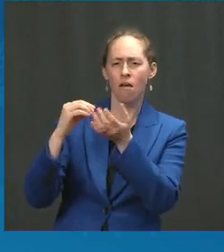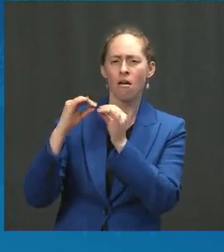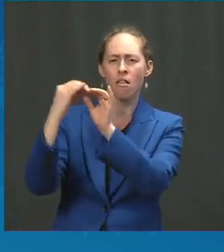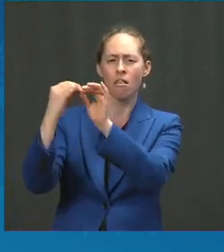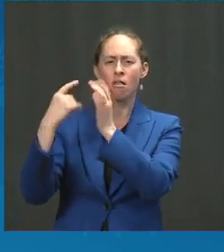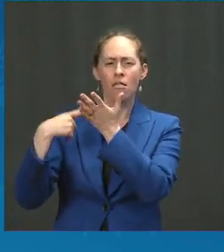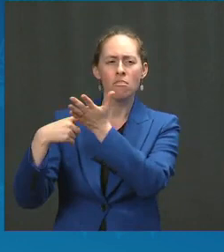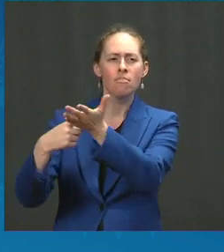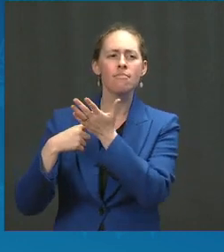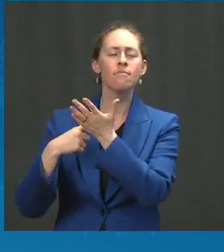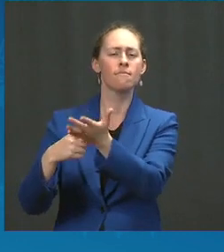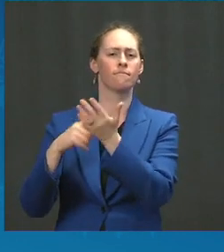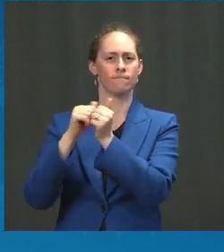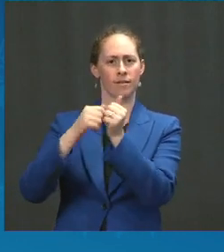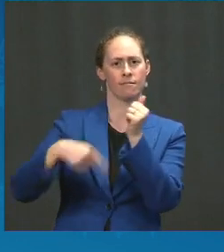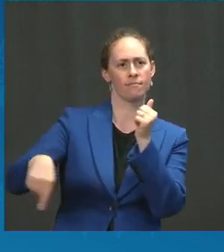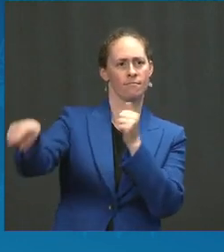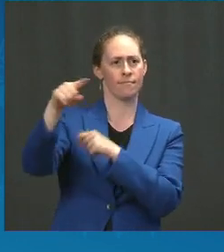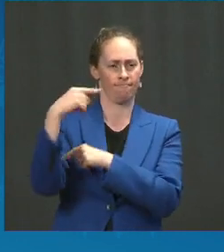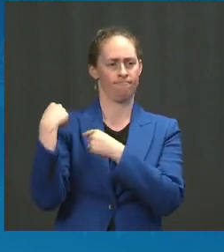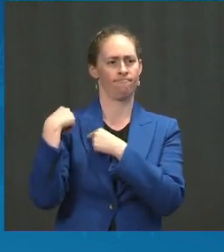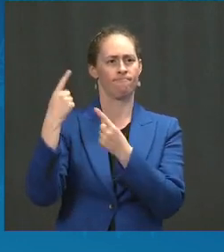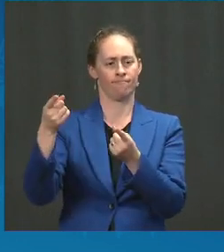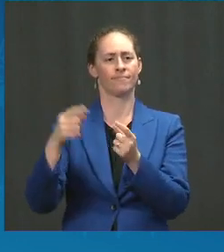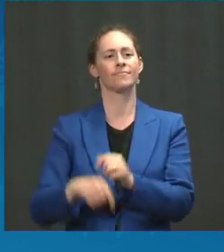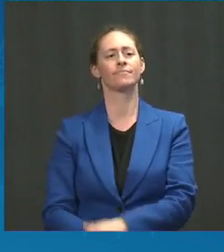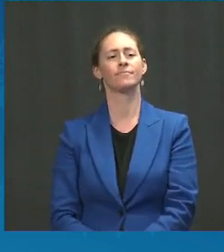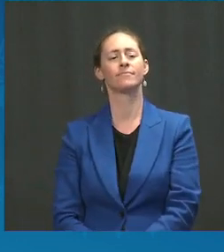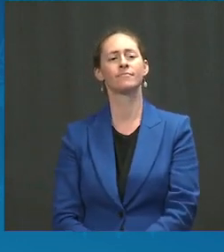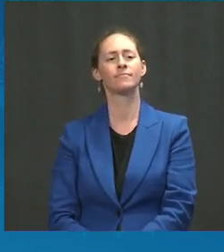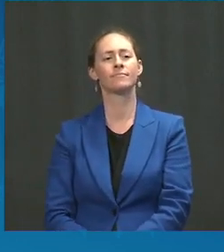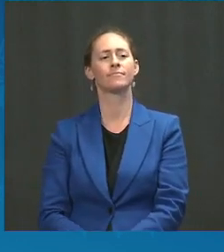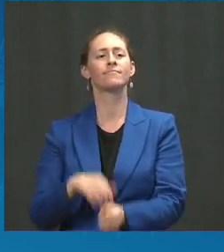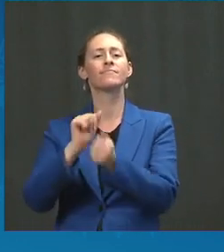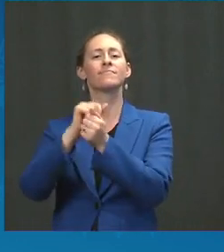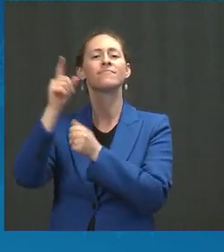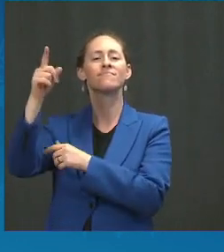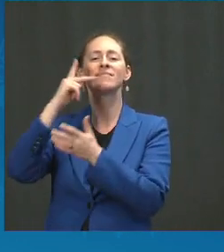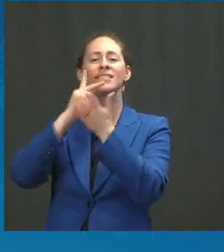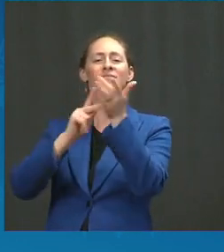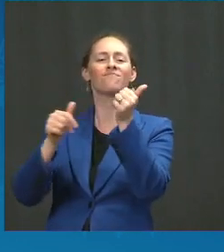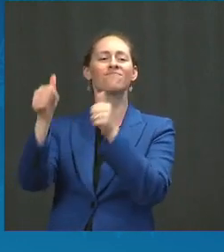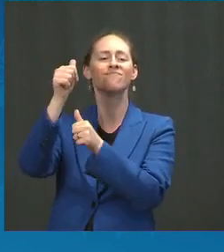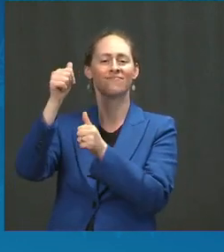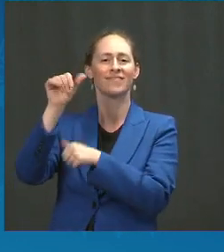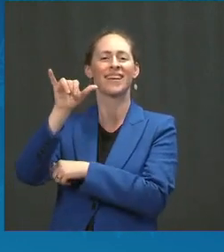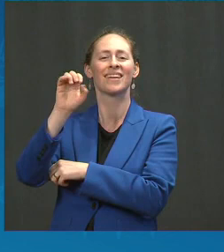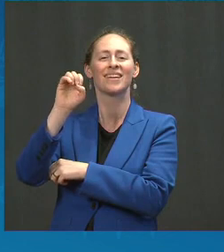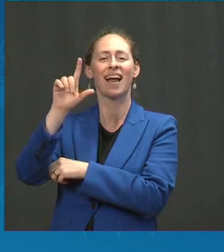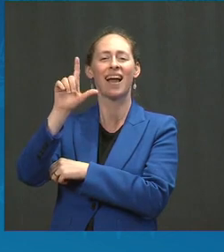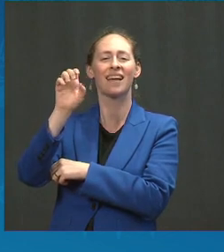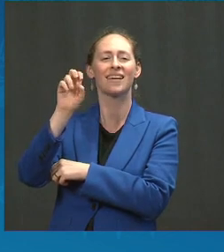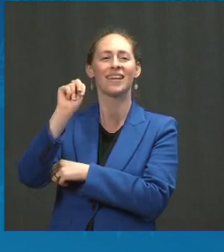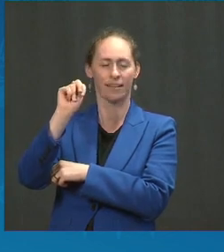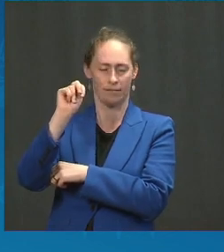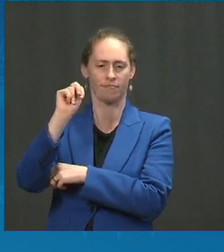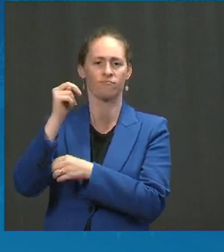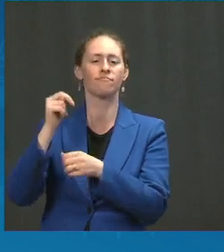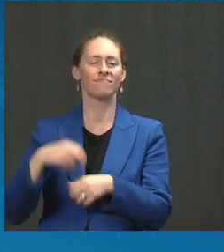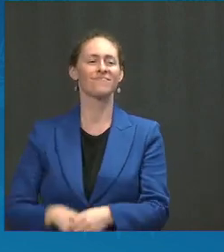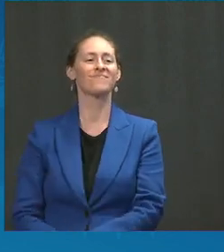been doing with Janet Yellen and our Treasury Department, we have begun to work on increasing community